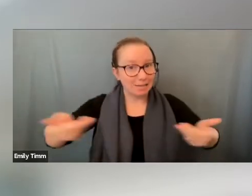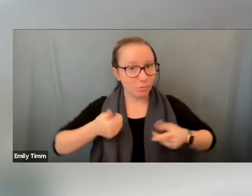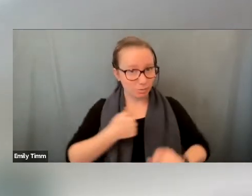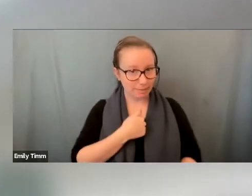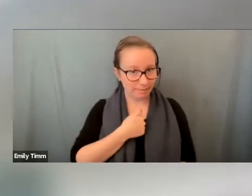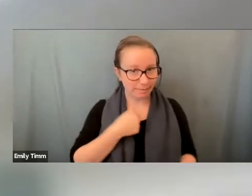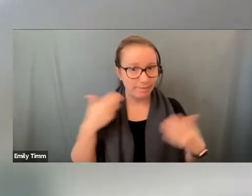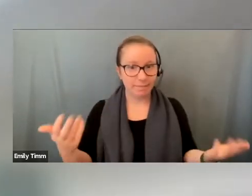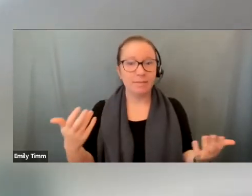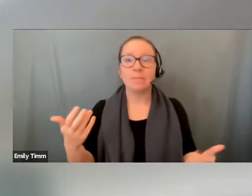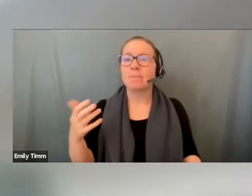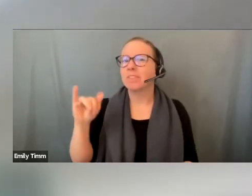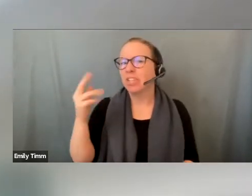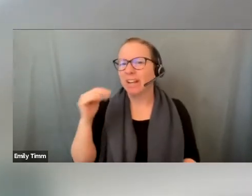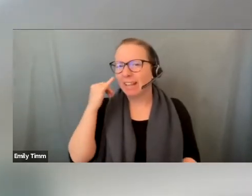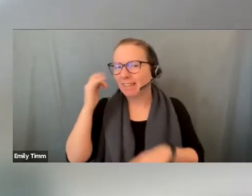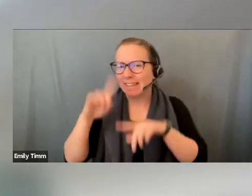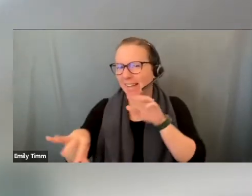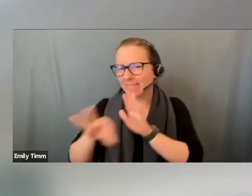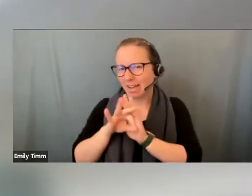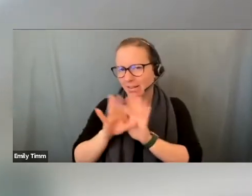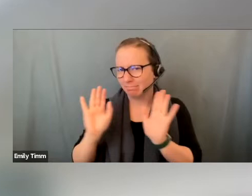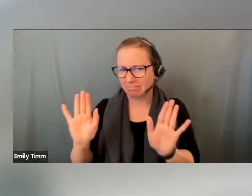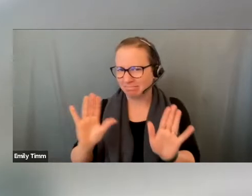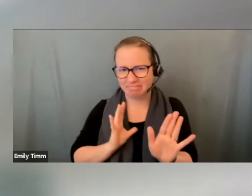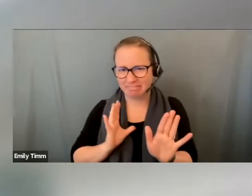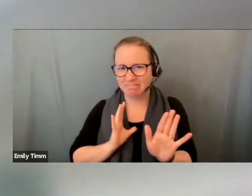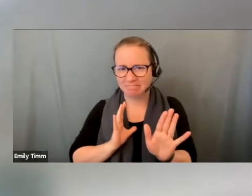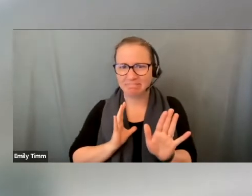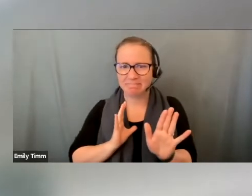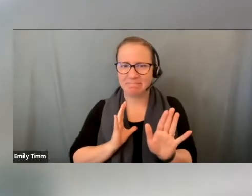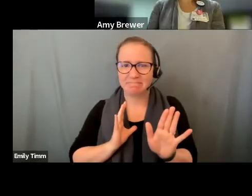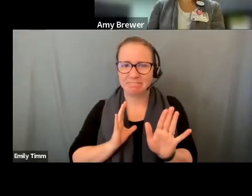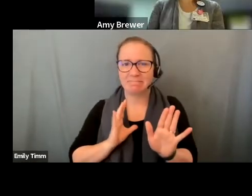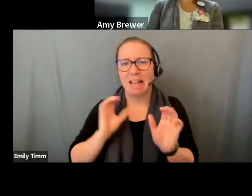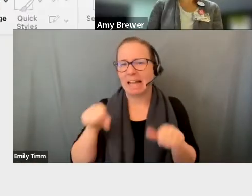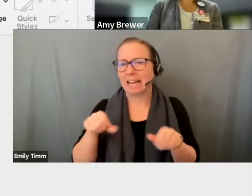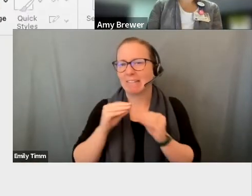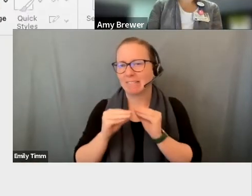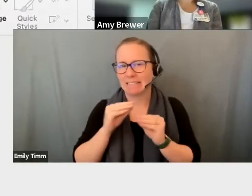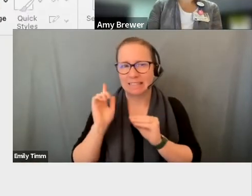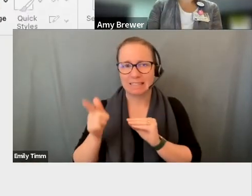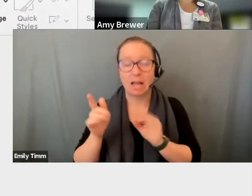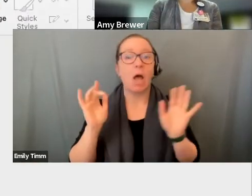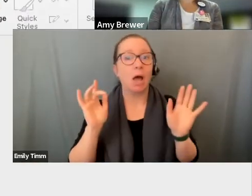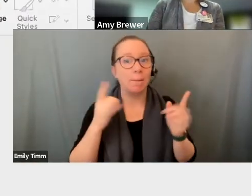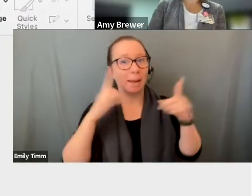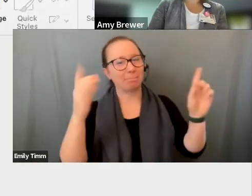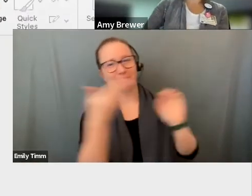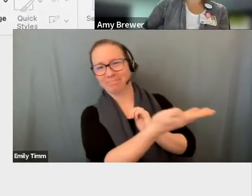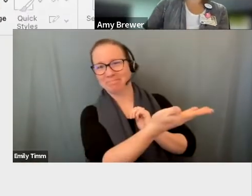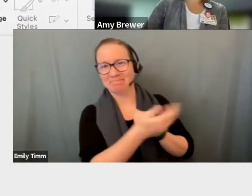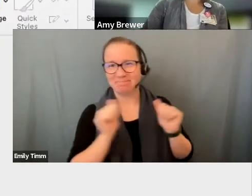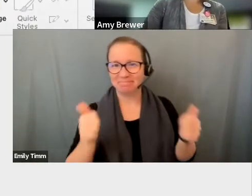myself. And Jen, if you can't find it, I most certainly can fix that problem that I'm having. Oh, there it is.